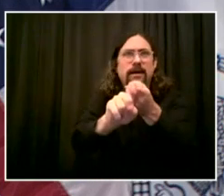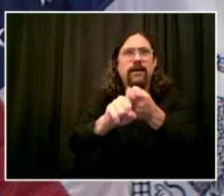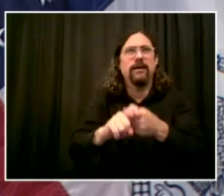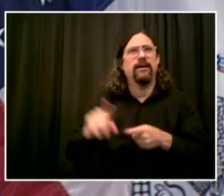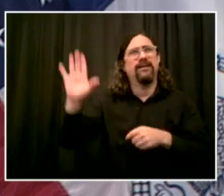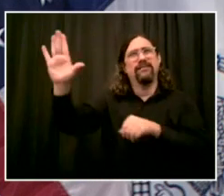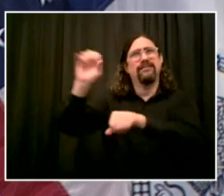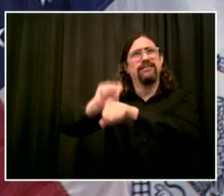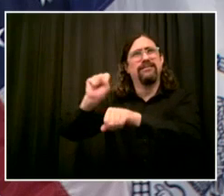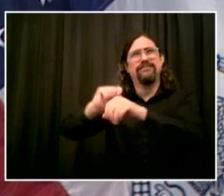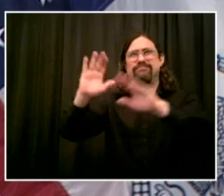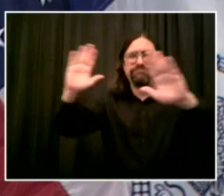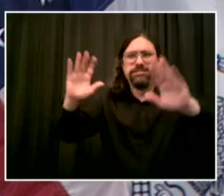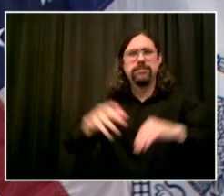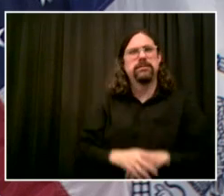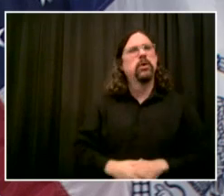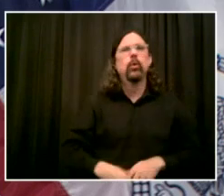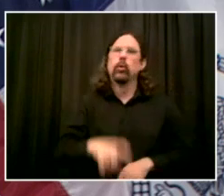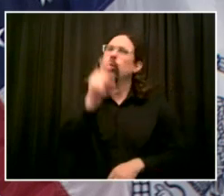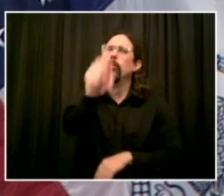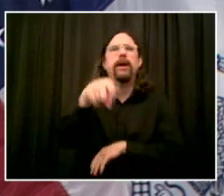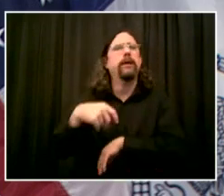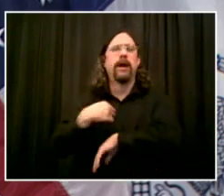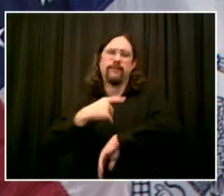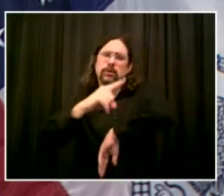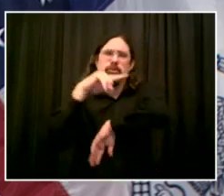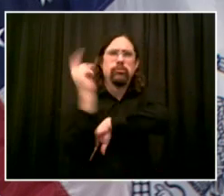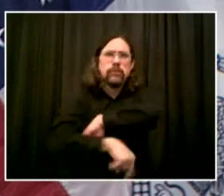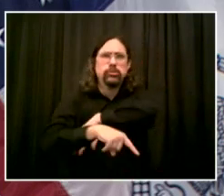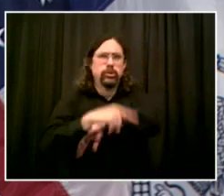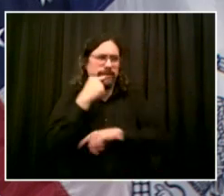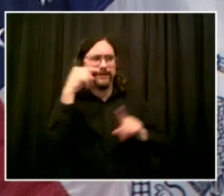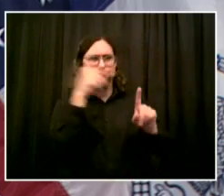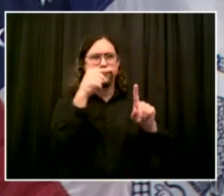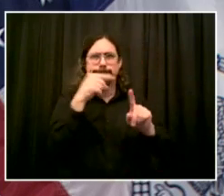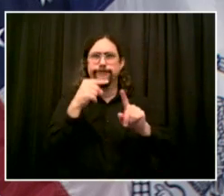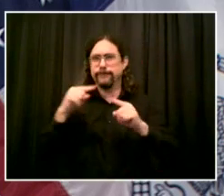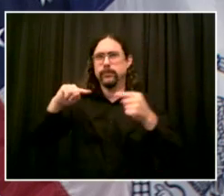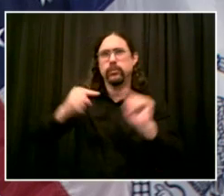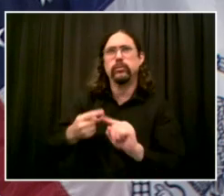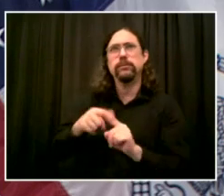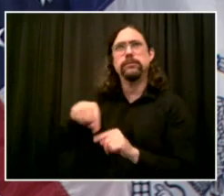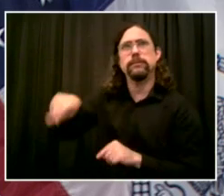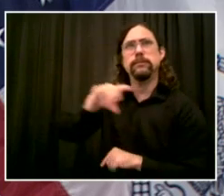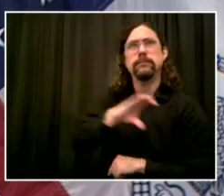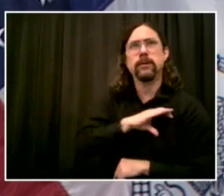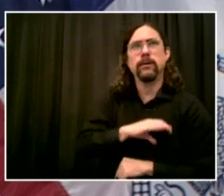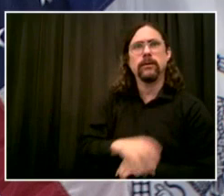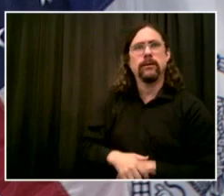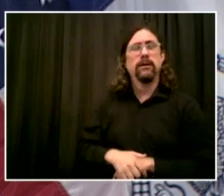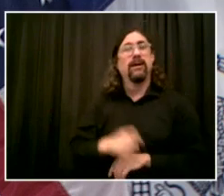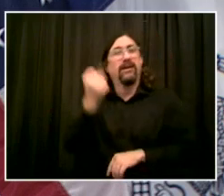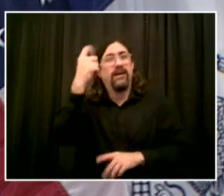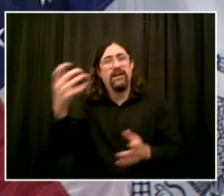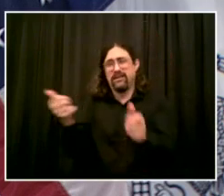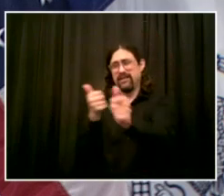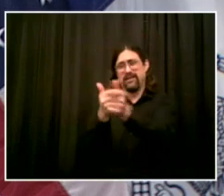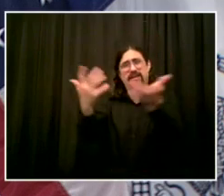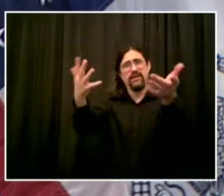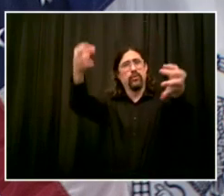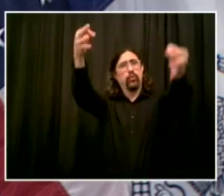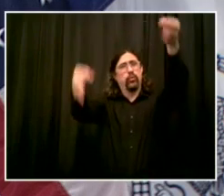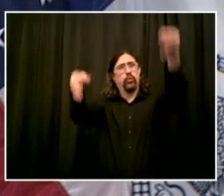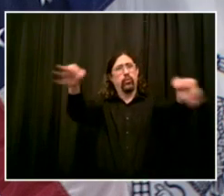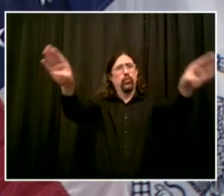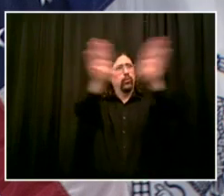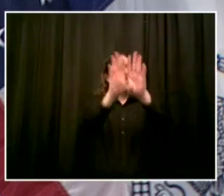where I say we need our court system up and running. But also in a case like this, it does not make sense to me. If you assault a police officer, you're assaulting